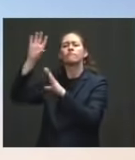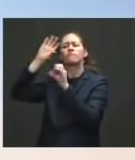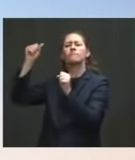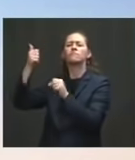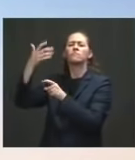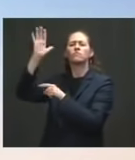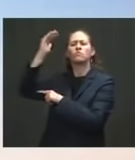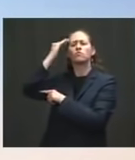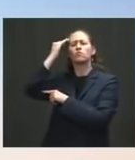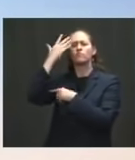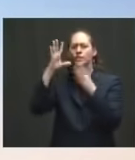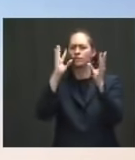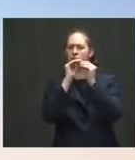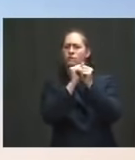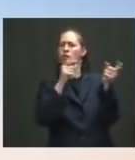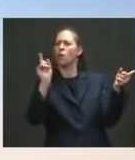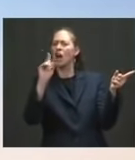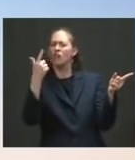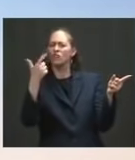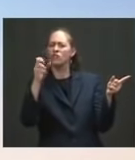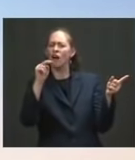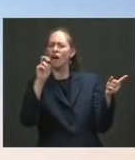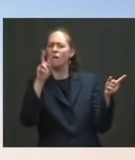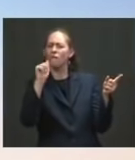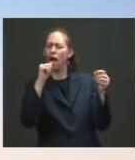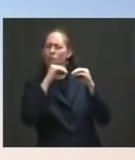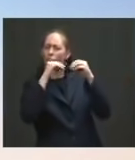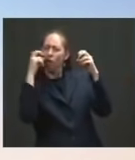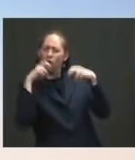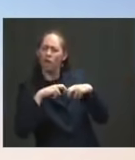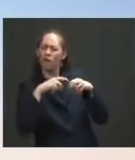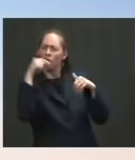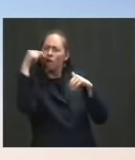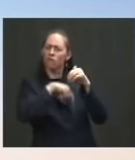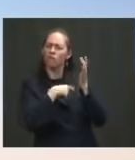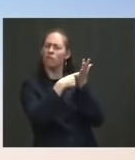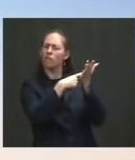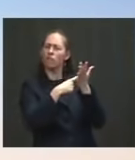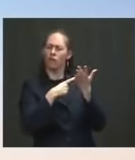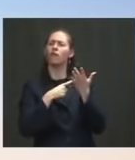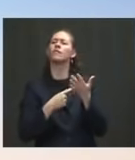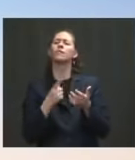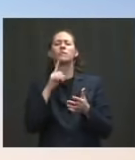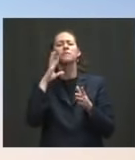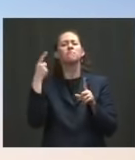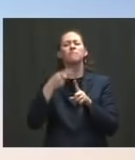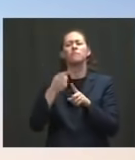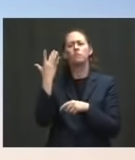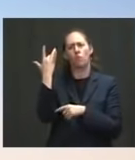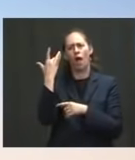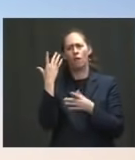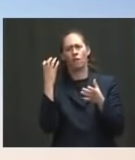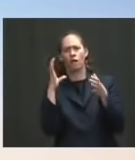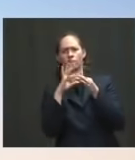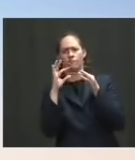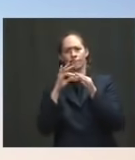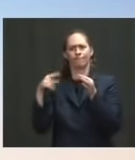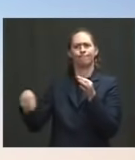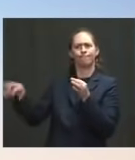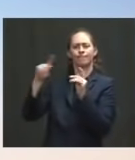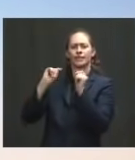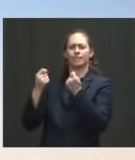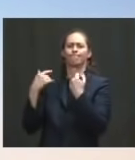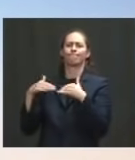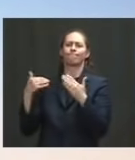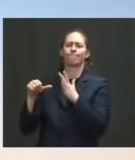discussions and engagements. I would say the reason that they commended the work of their teams is this is consistent with the president's view